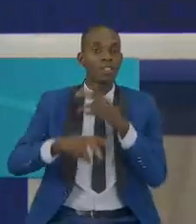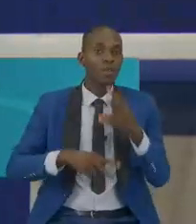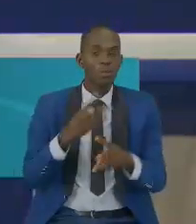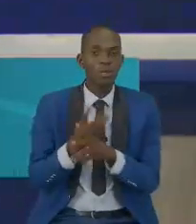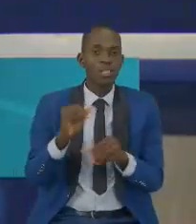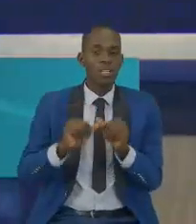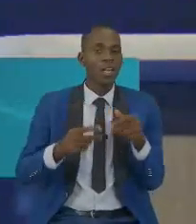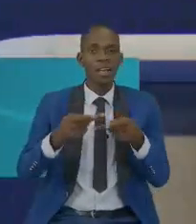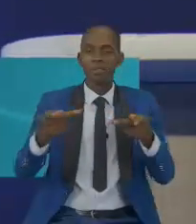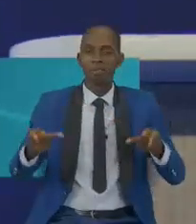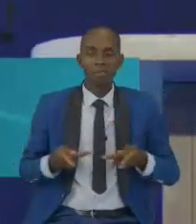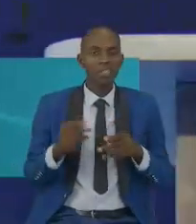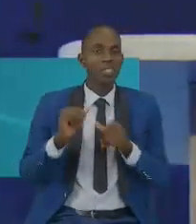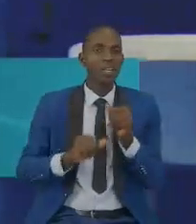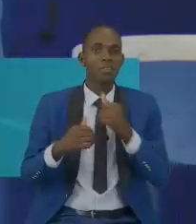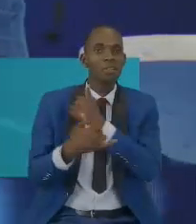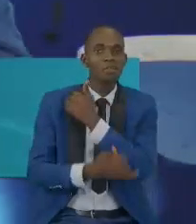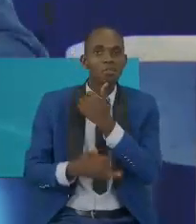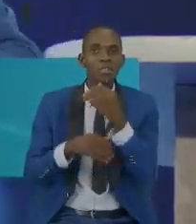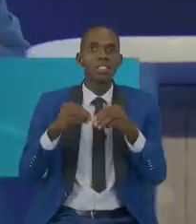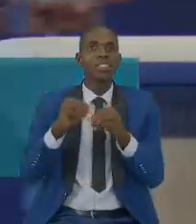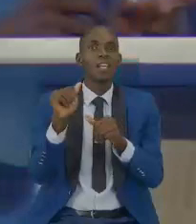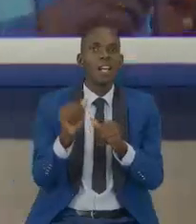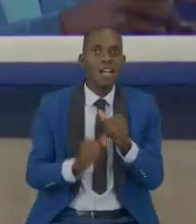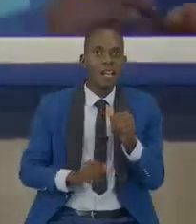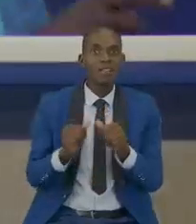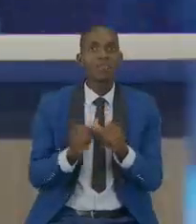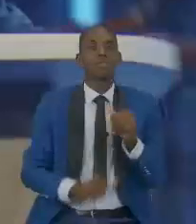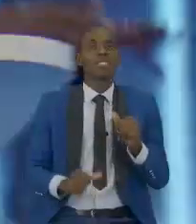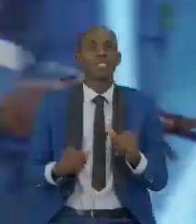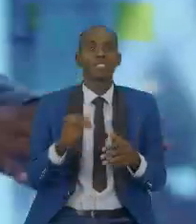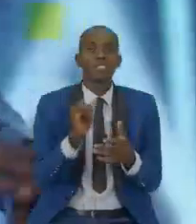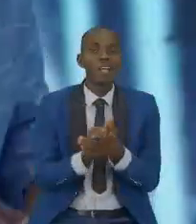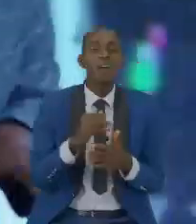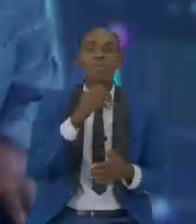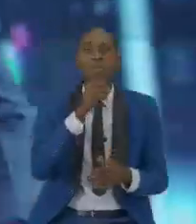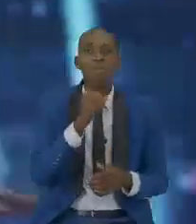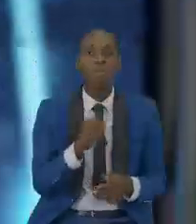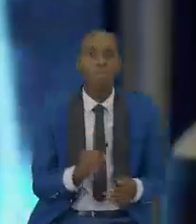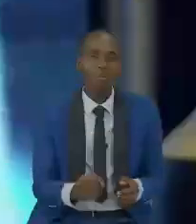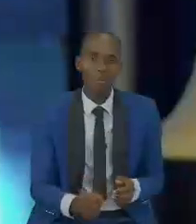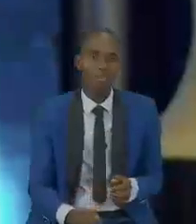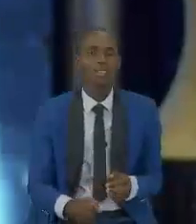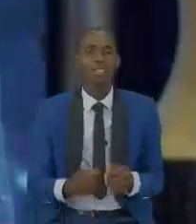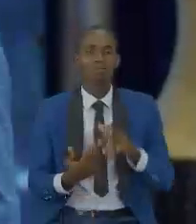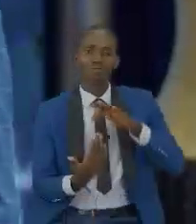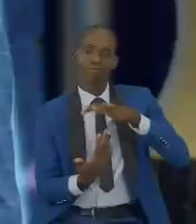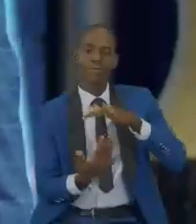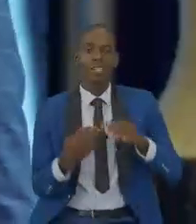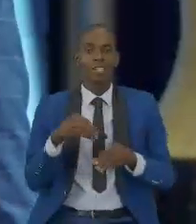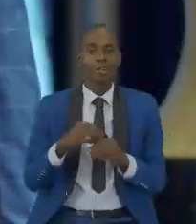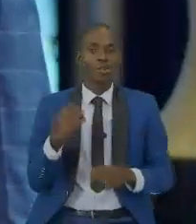race, in every country, in every generation, that ancient furnace in which we have been